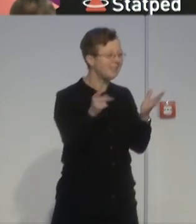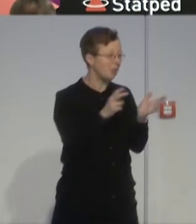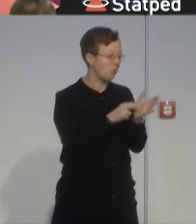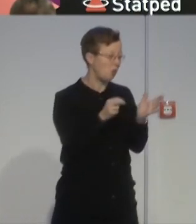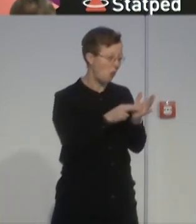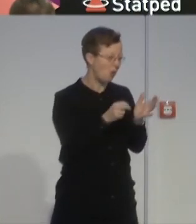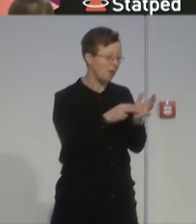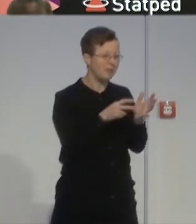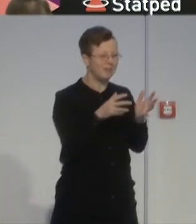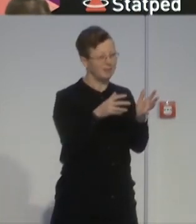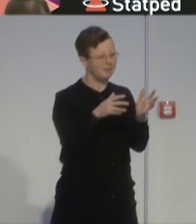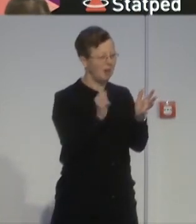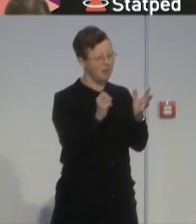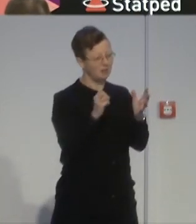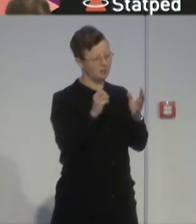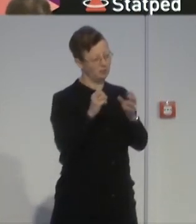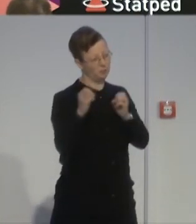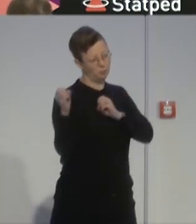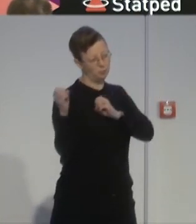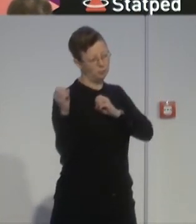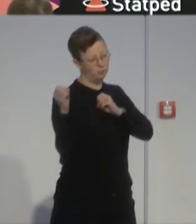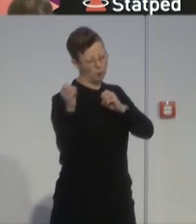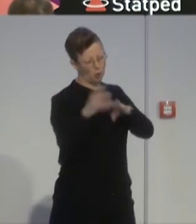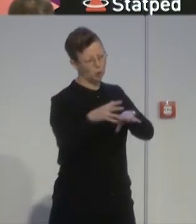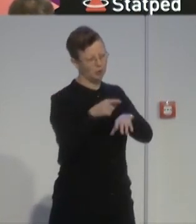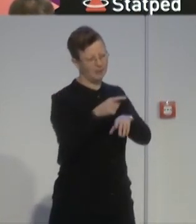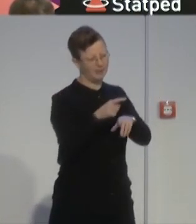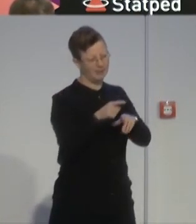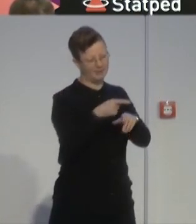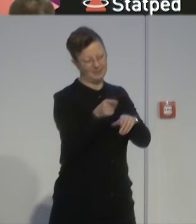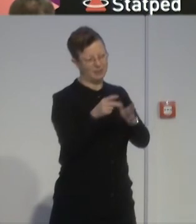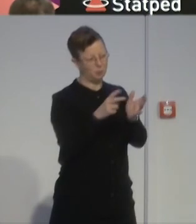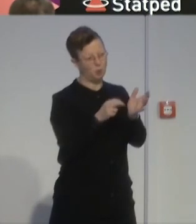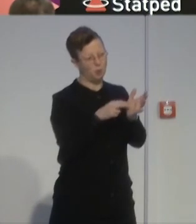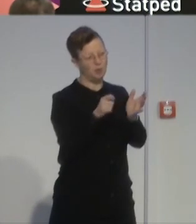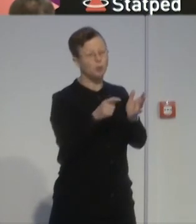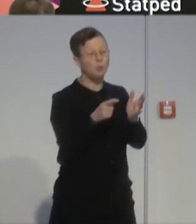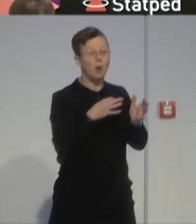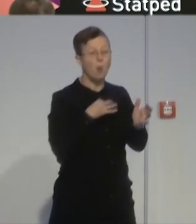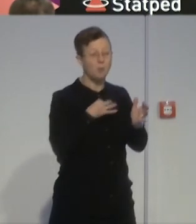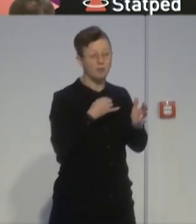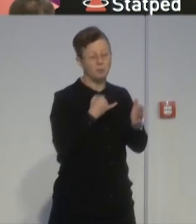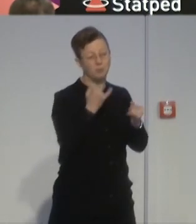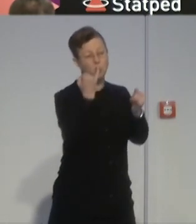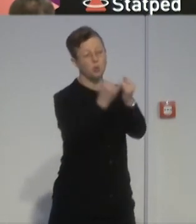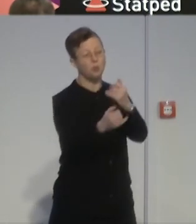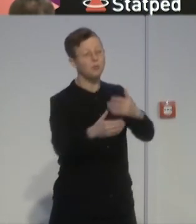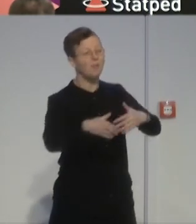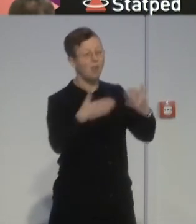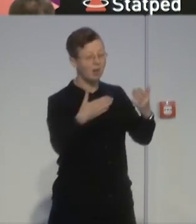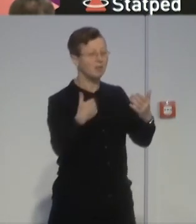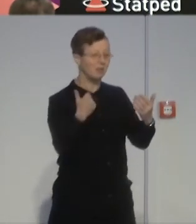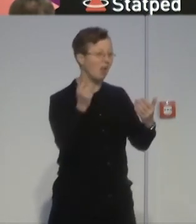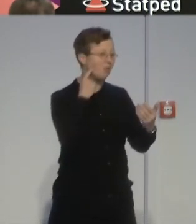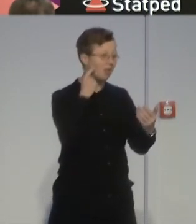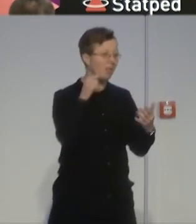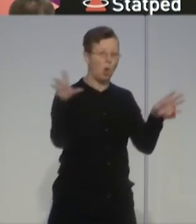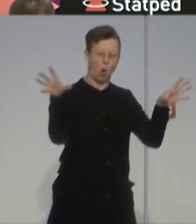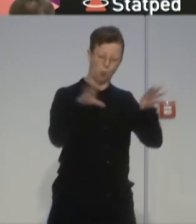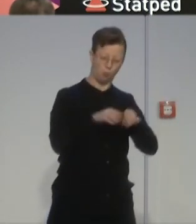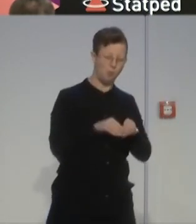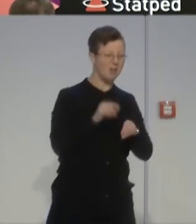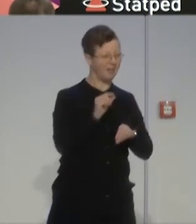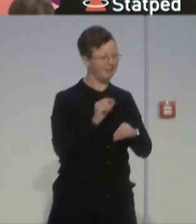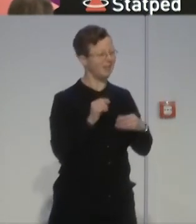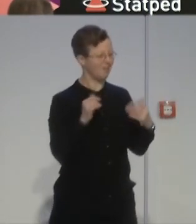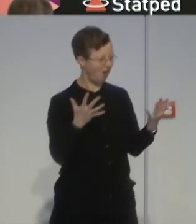be thrown light upon from the coming presentation. So I hope by the end of the day we can summarize a bit